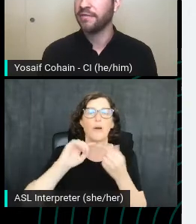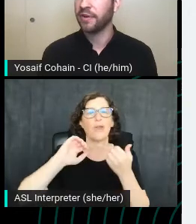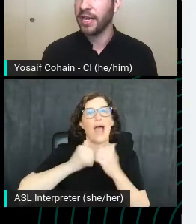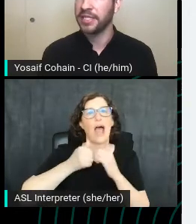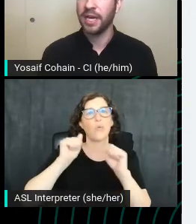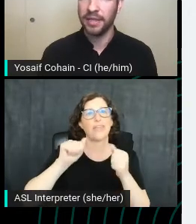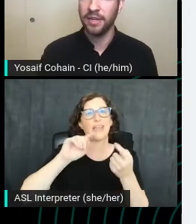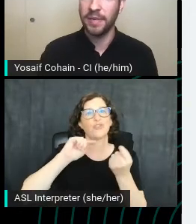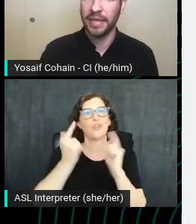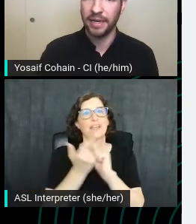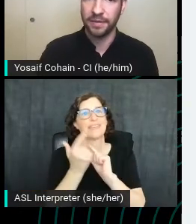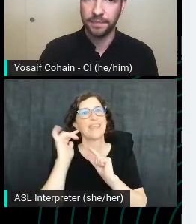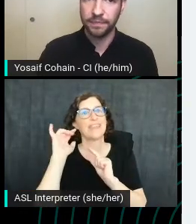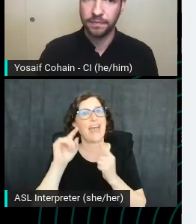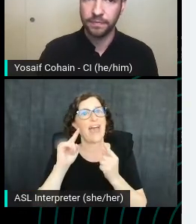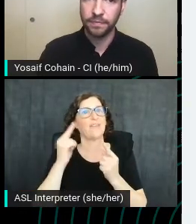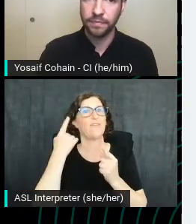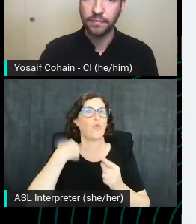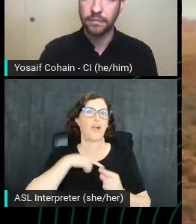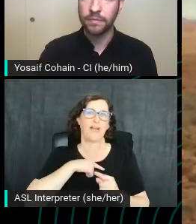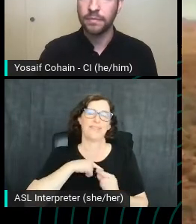translate this for us a little bit later.